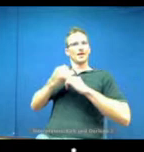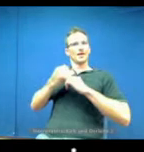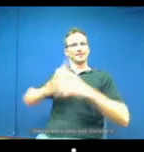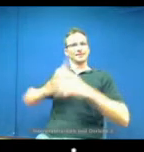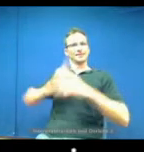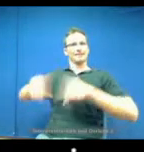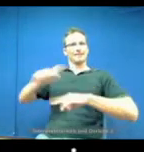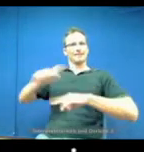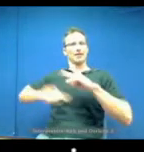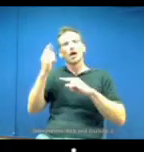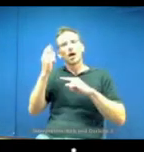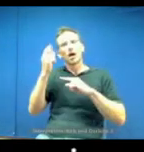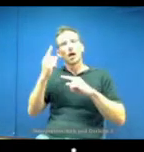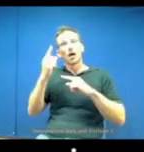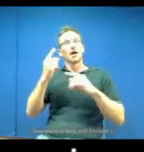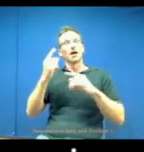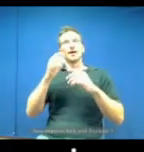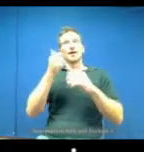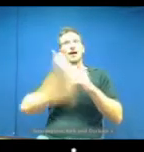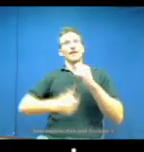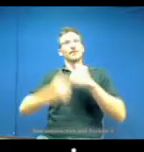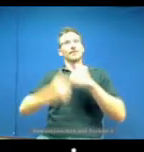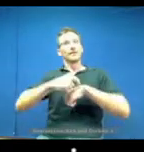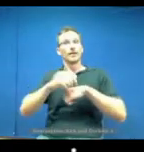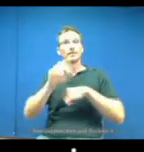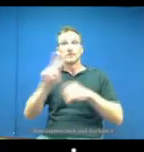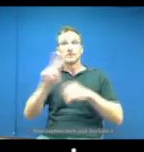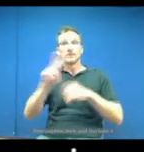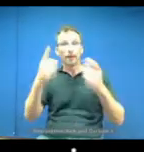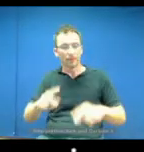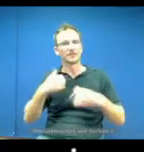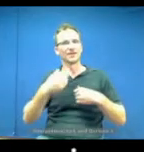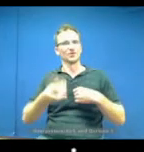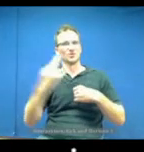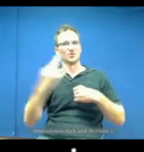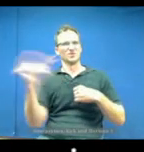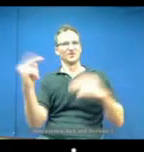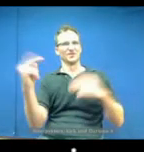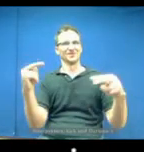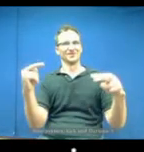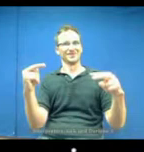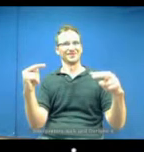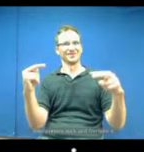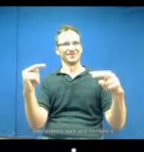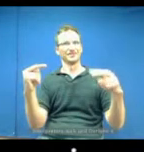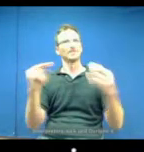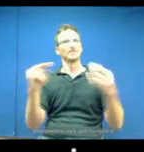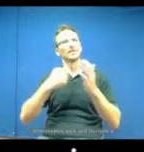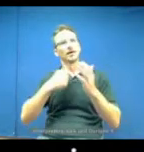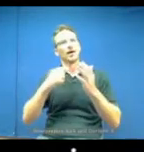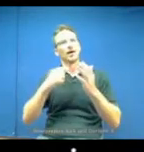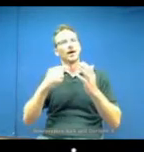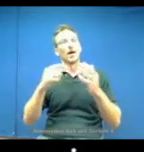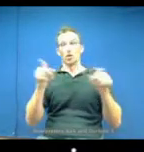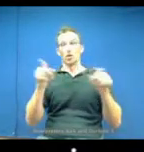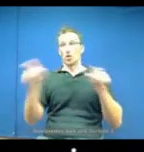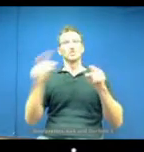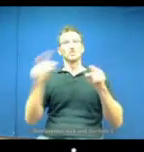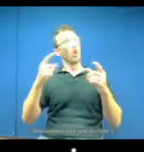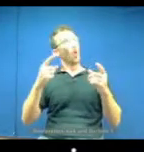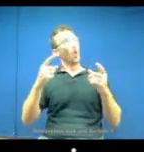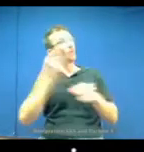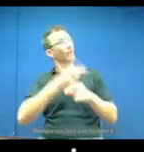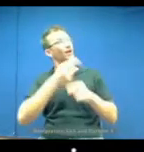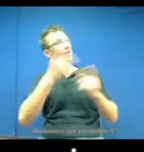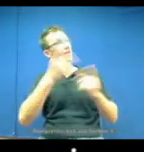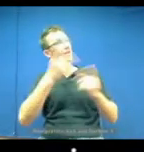a story. And they're generally, in this kind of a context, not aligned. So